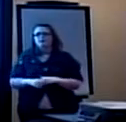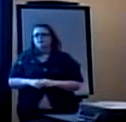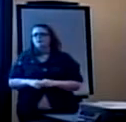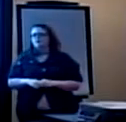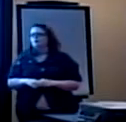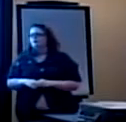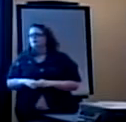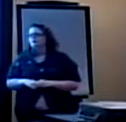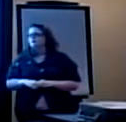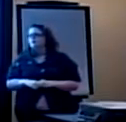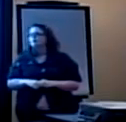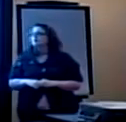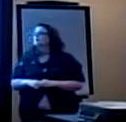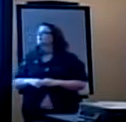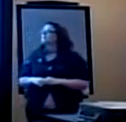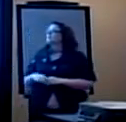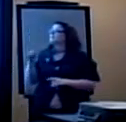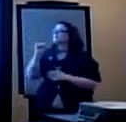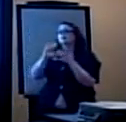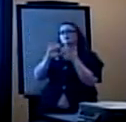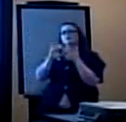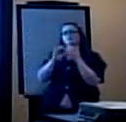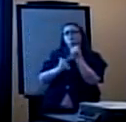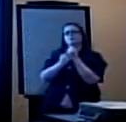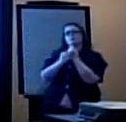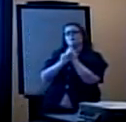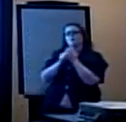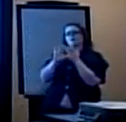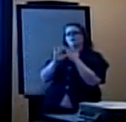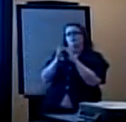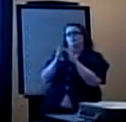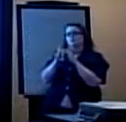support networks work. There was one study done by Docherty?